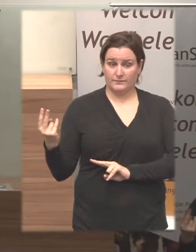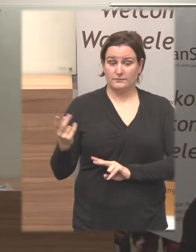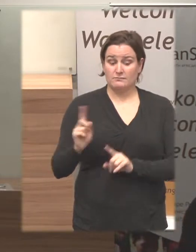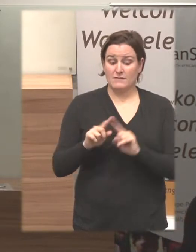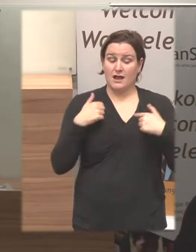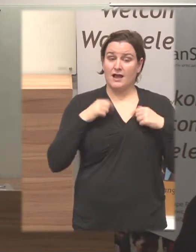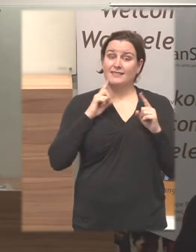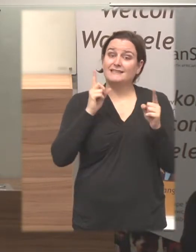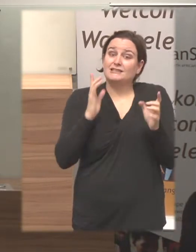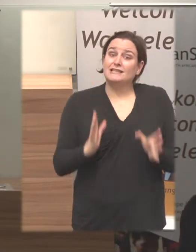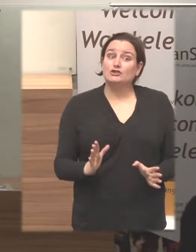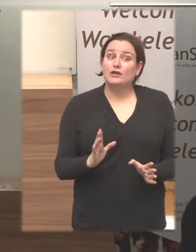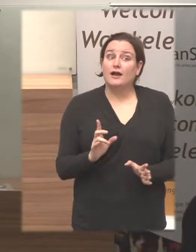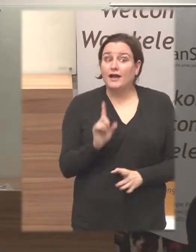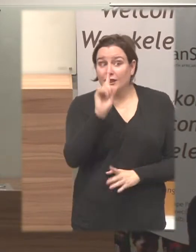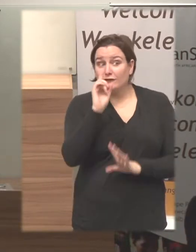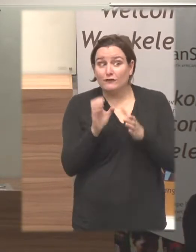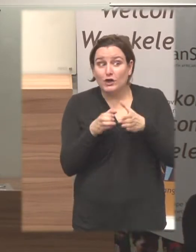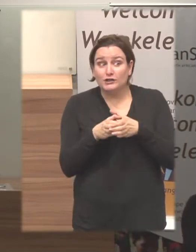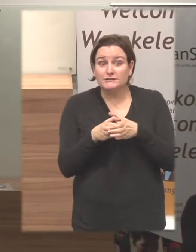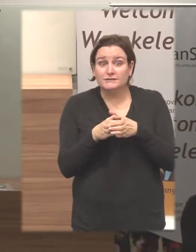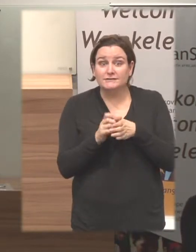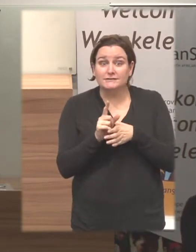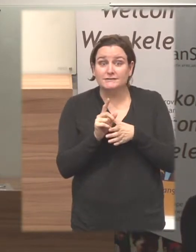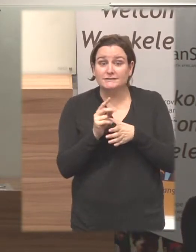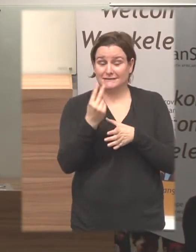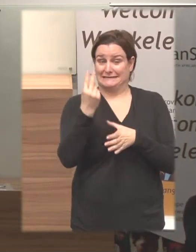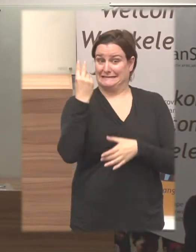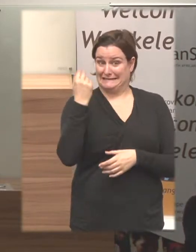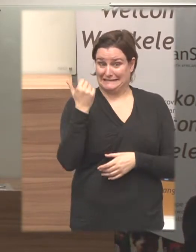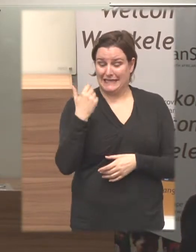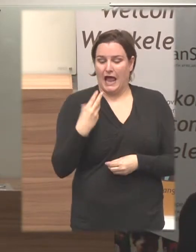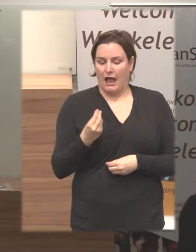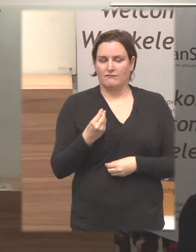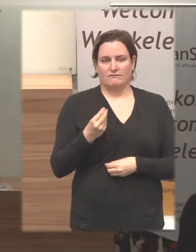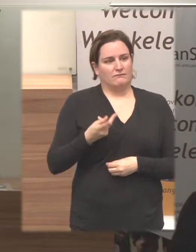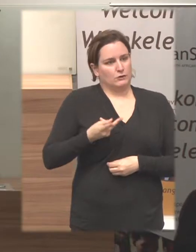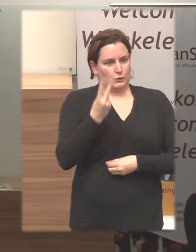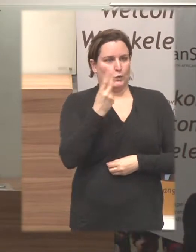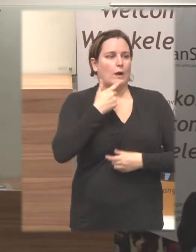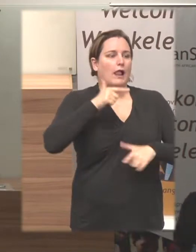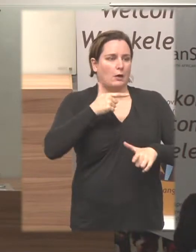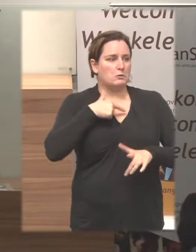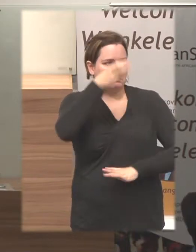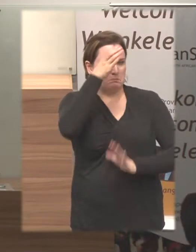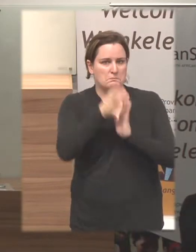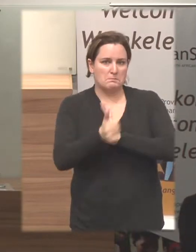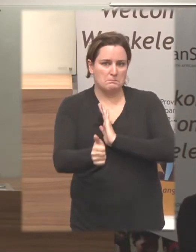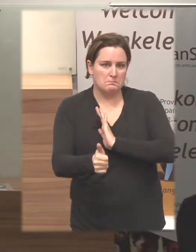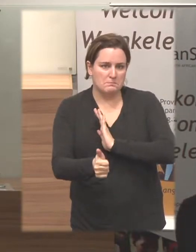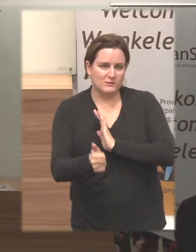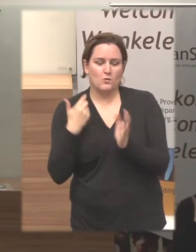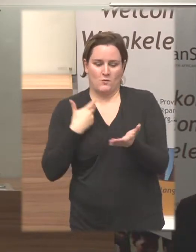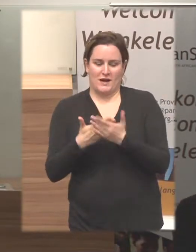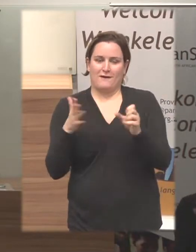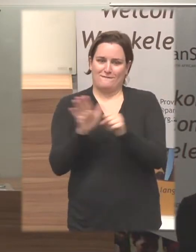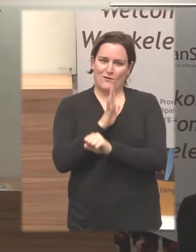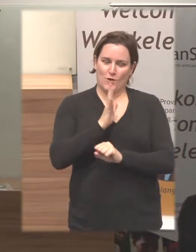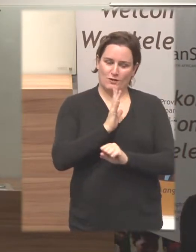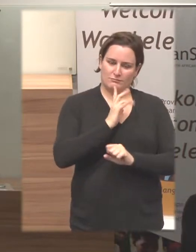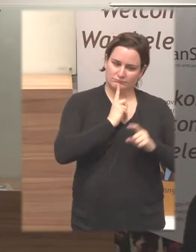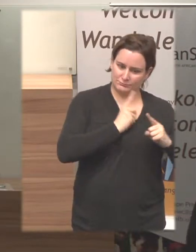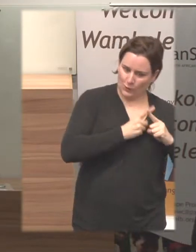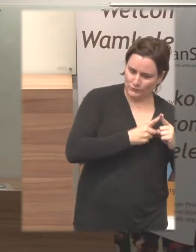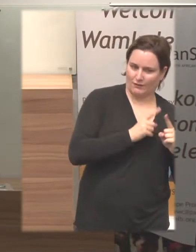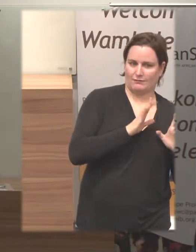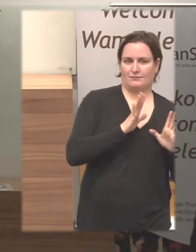the extract 1.1 has got the bilingual proficiency in 2 languages and will be able to say, not necessarily conscious when